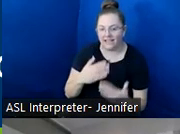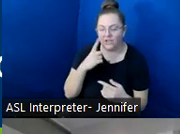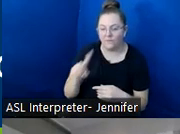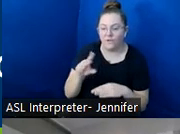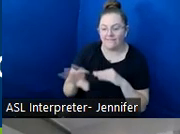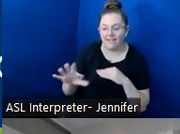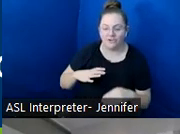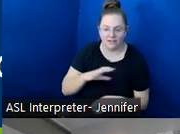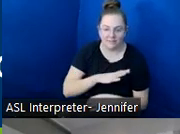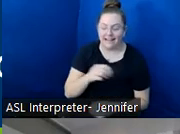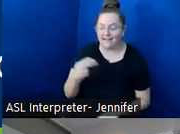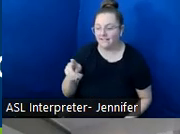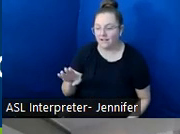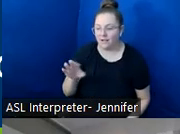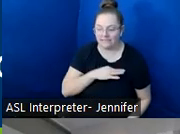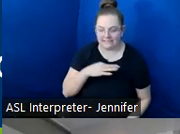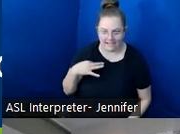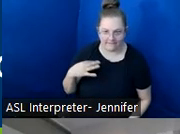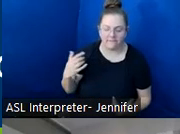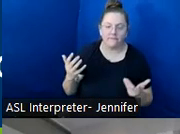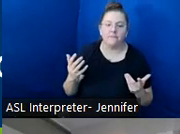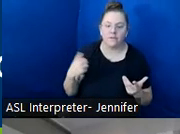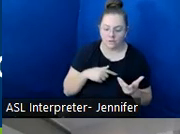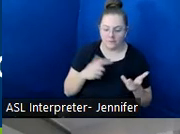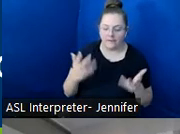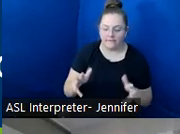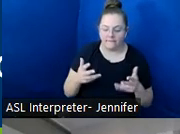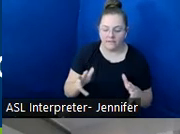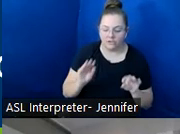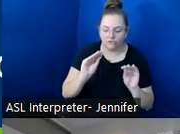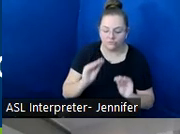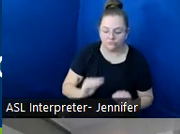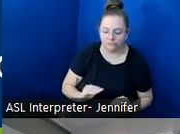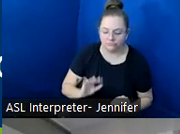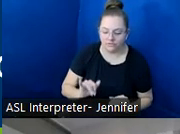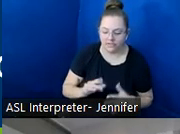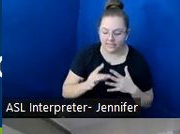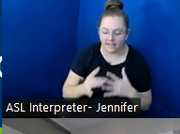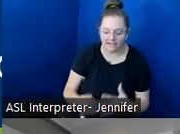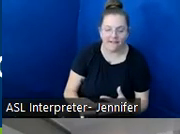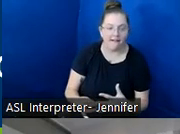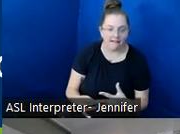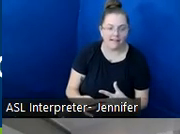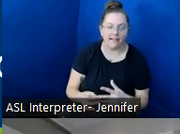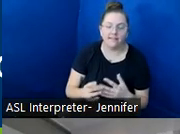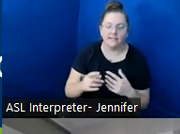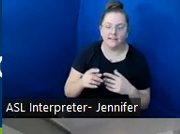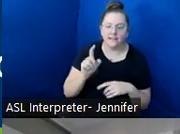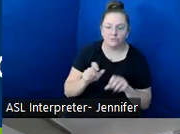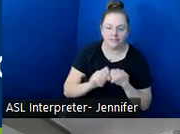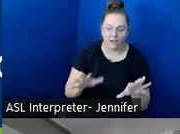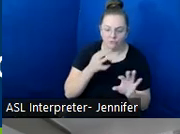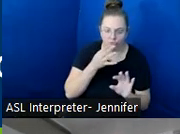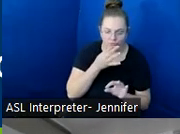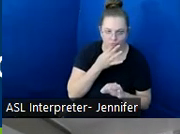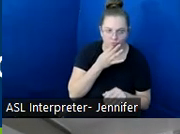from the hub staff, we have updated that guide and should be out soon. There's the managed care summary of